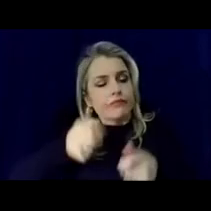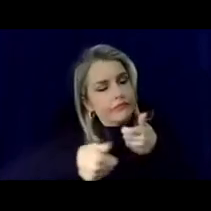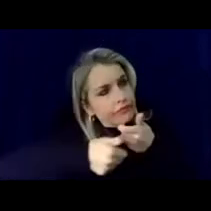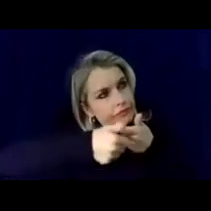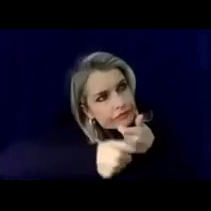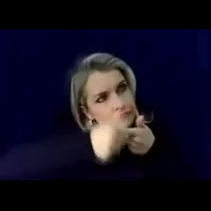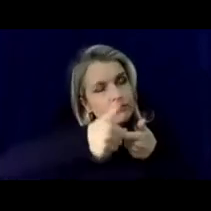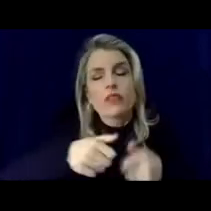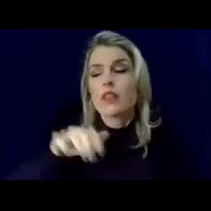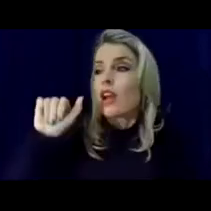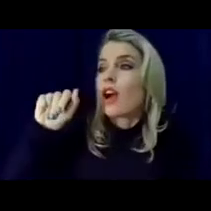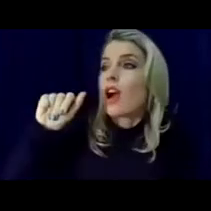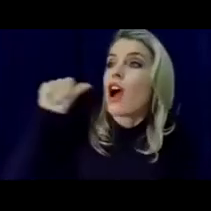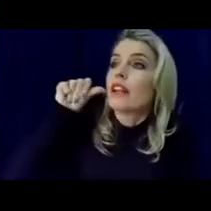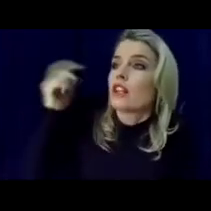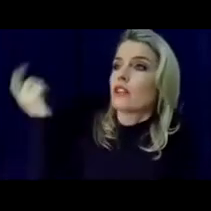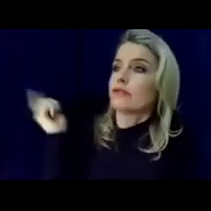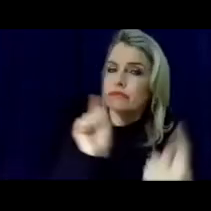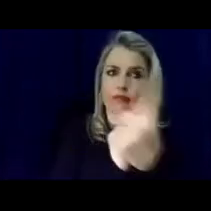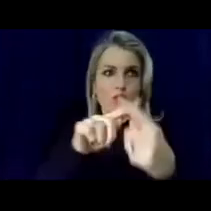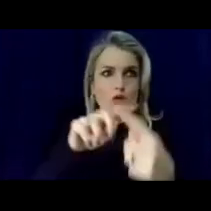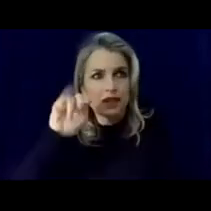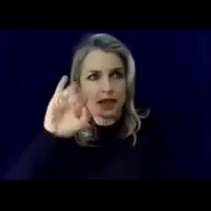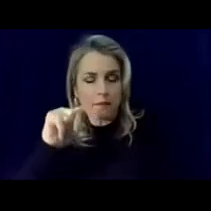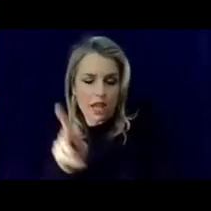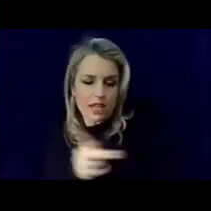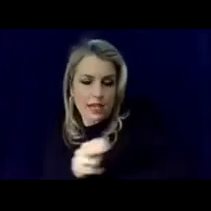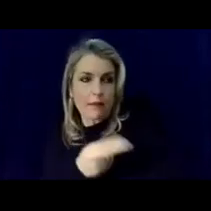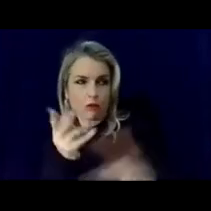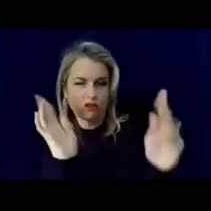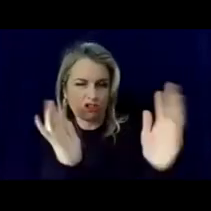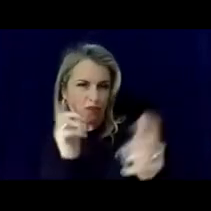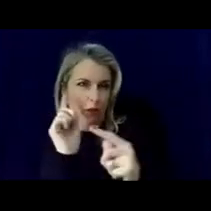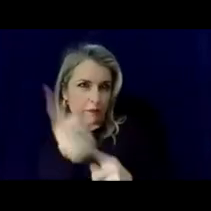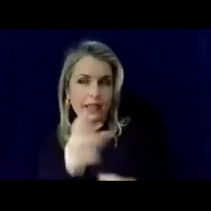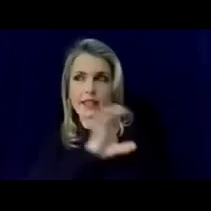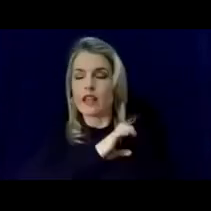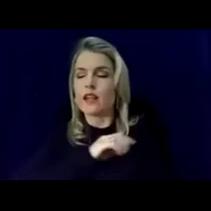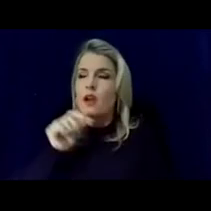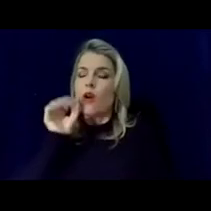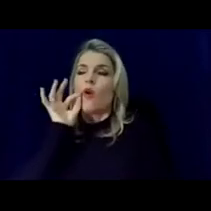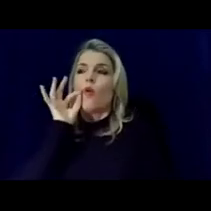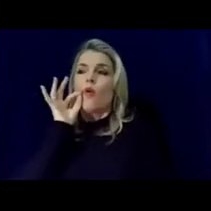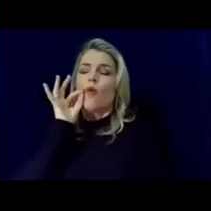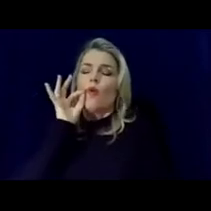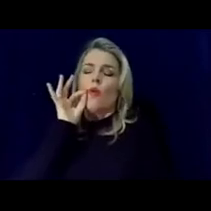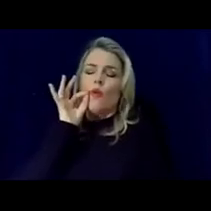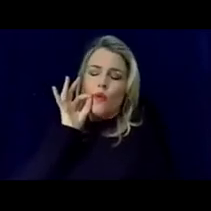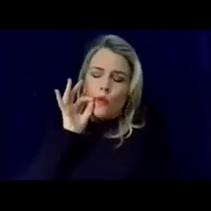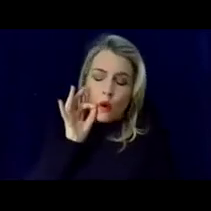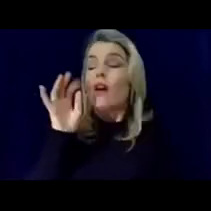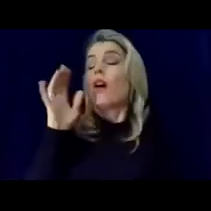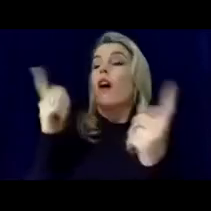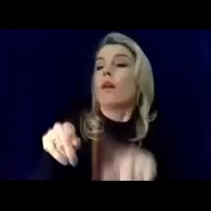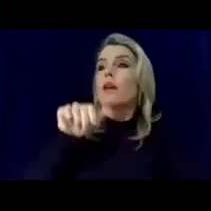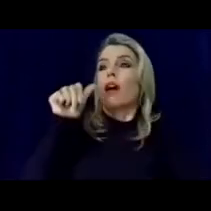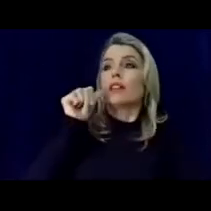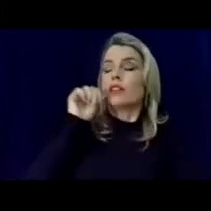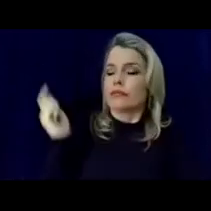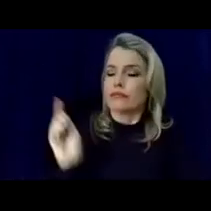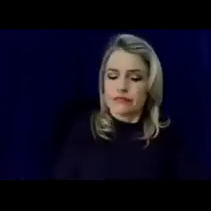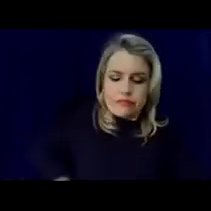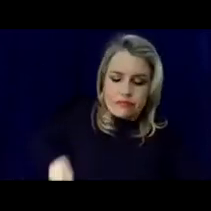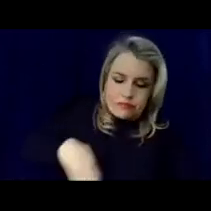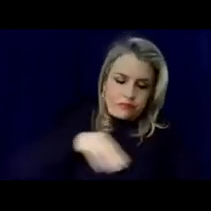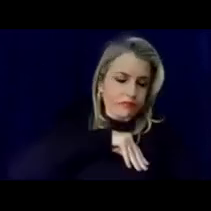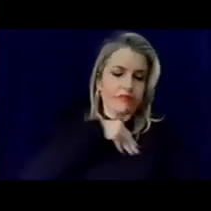window, Anika approaches Nima. They chat for a moment. Clinton takes a long pull on his blunt. Anika reaches into her jacket to produce a business